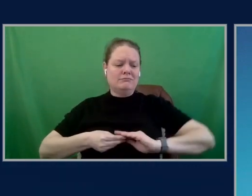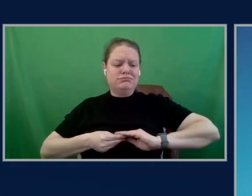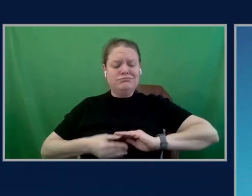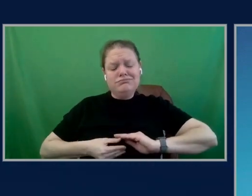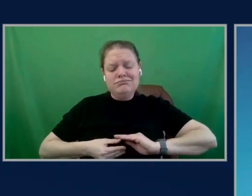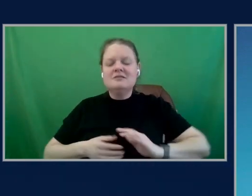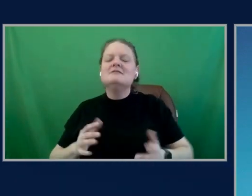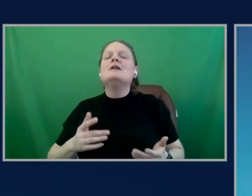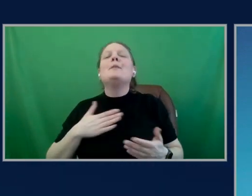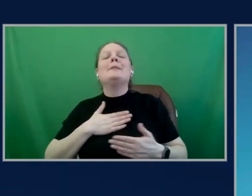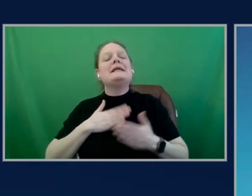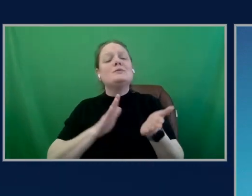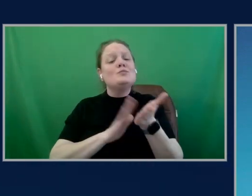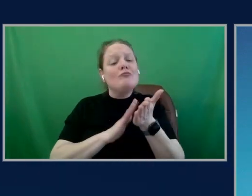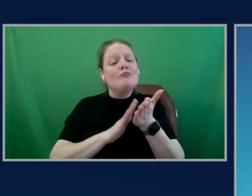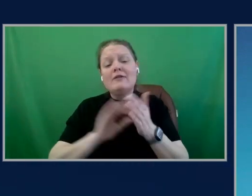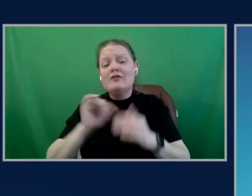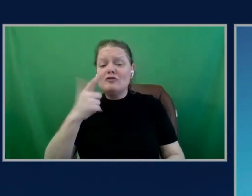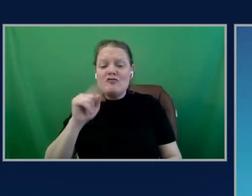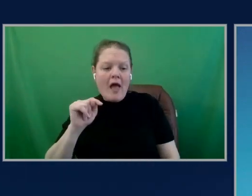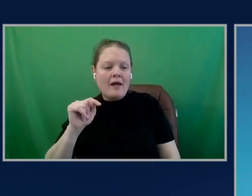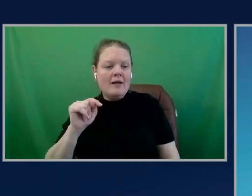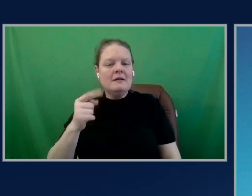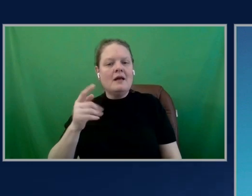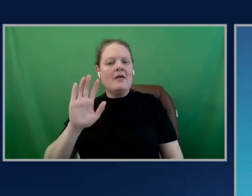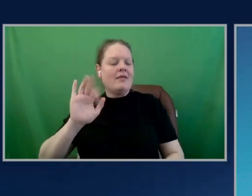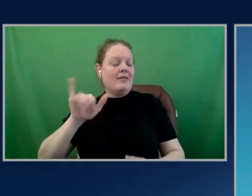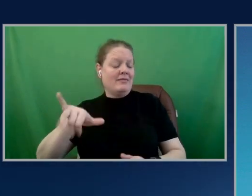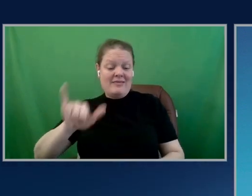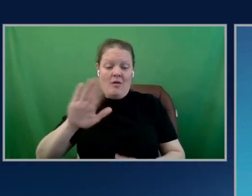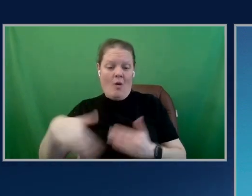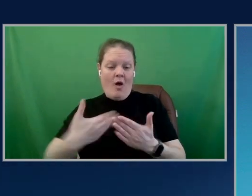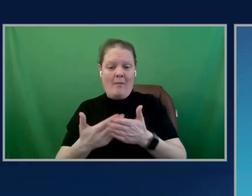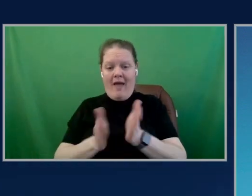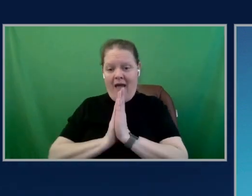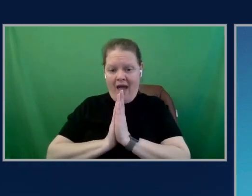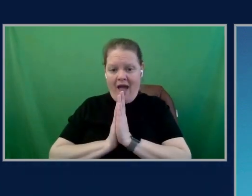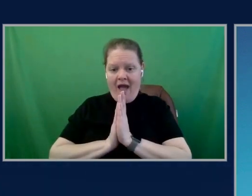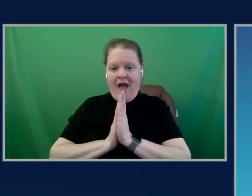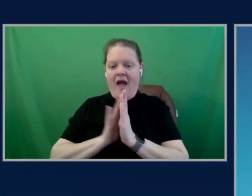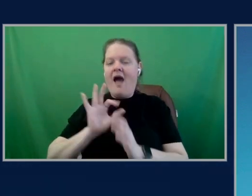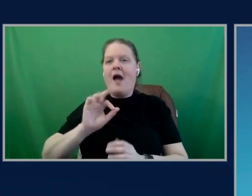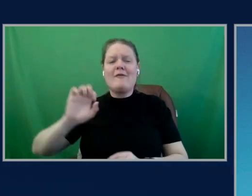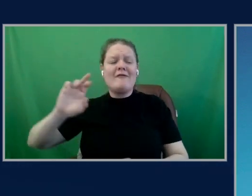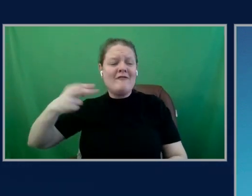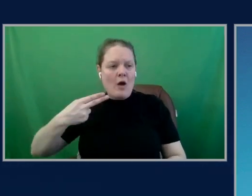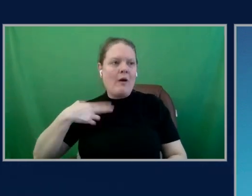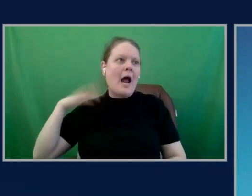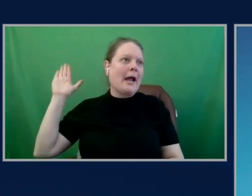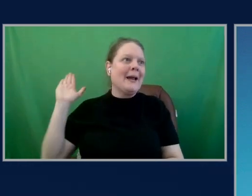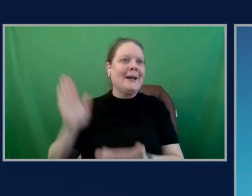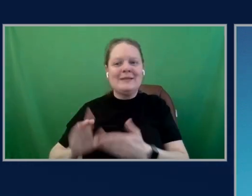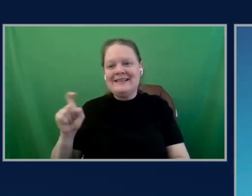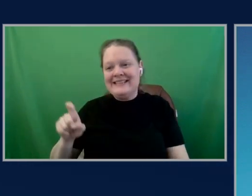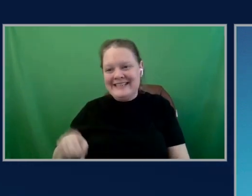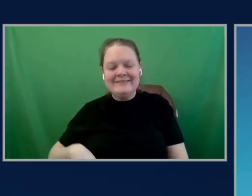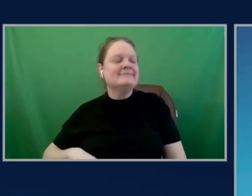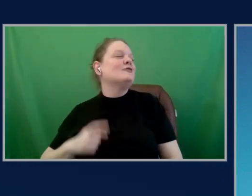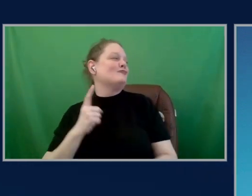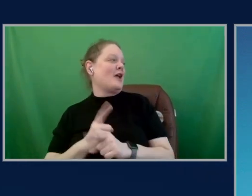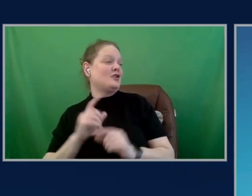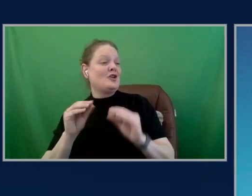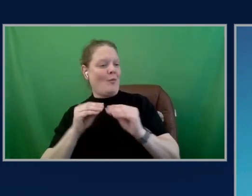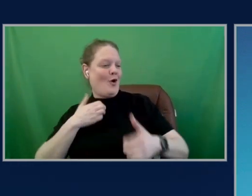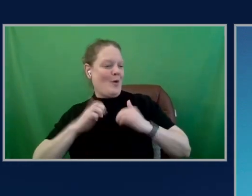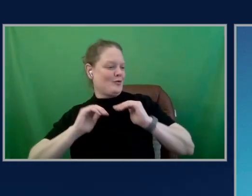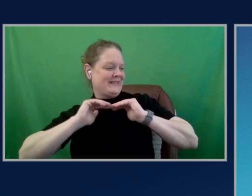praise in the chat. That's all I ask. I'm Farah. I'm less needy. Yeah, that's right. That's right. She's more emotionally stable, which